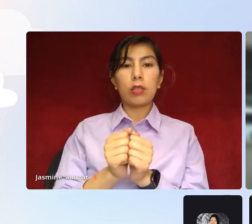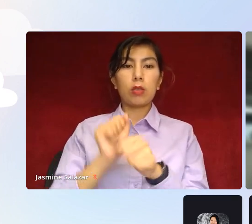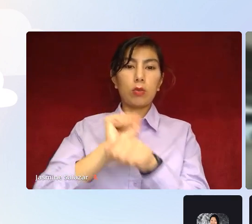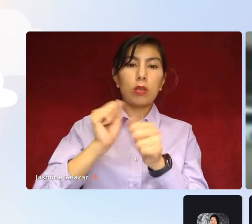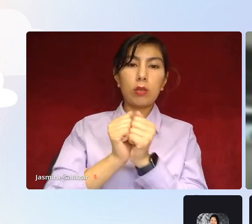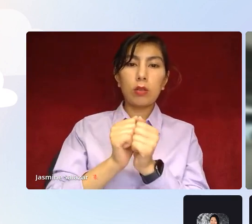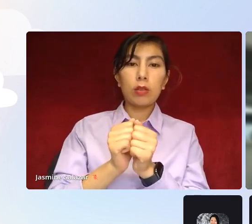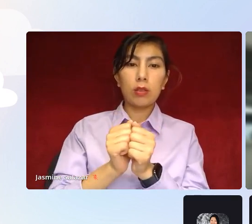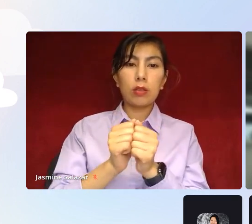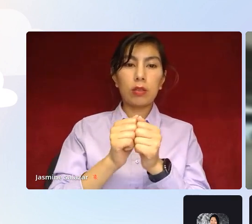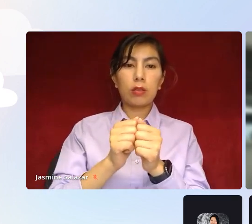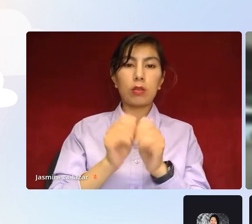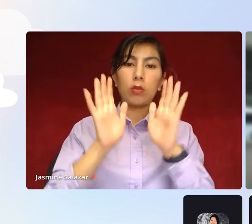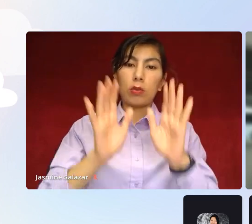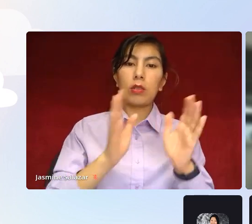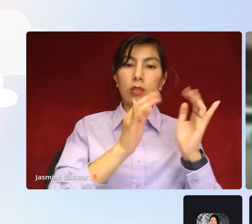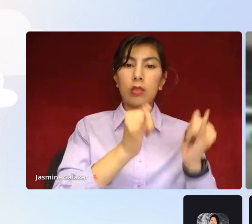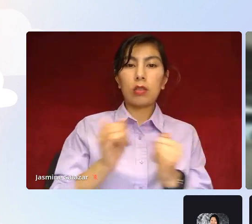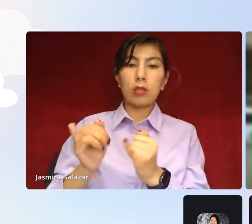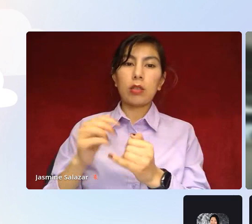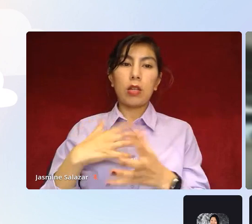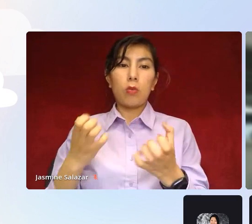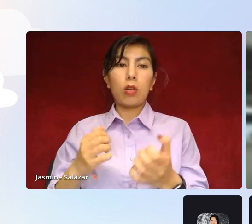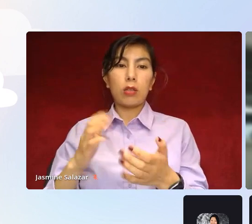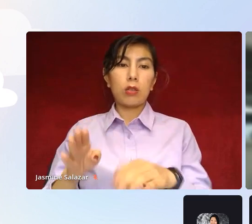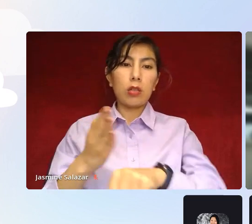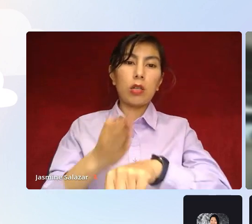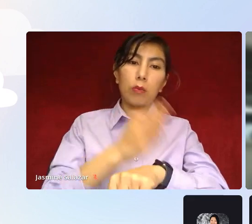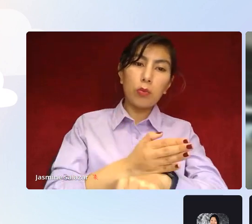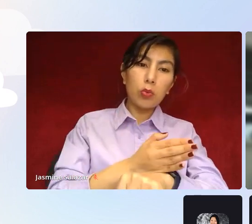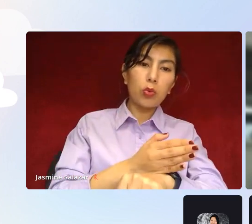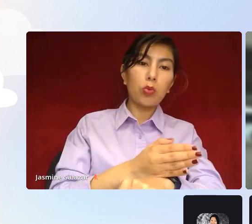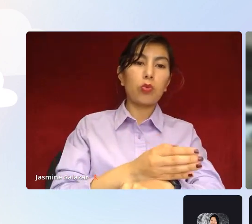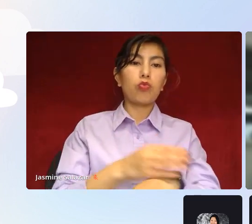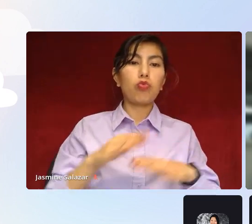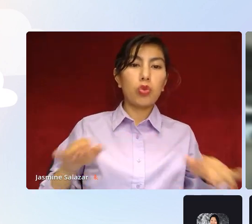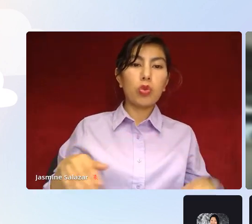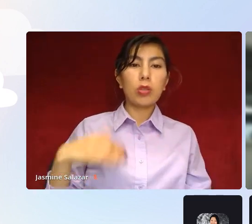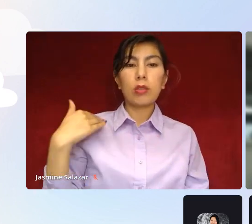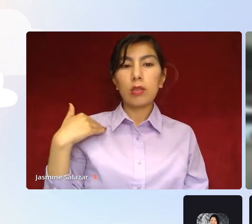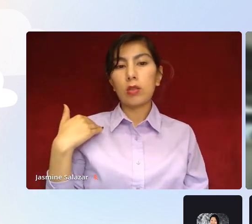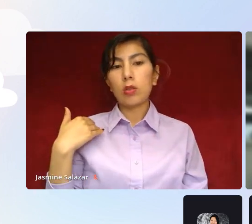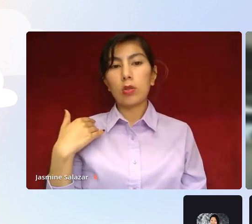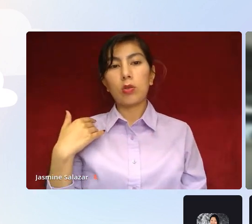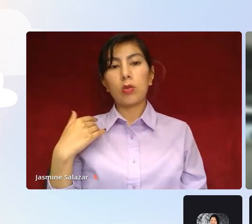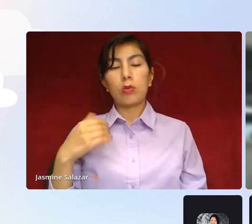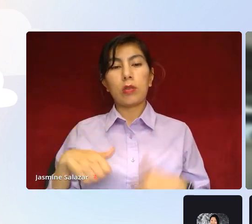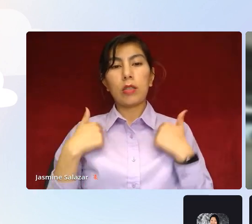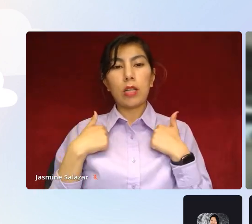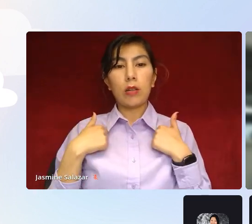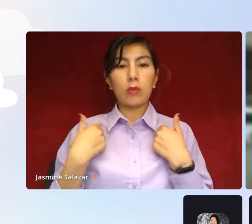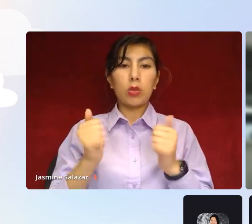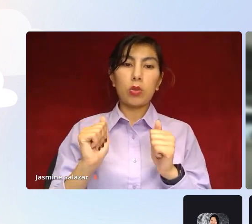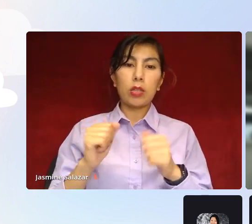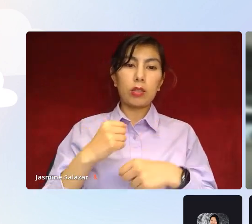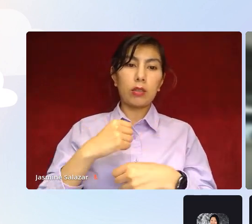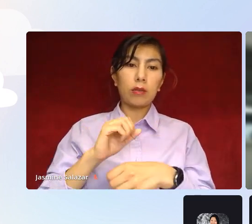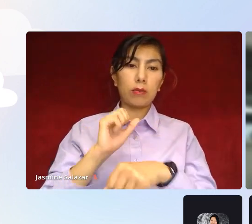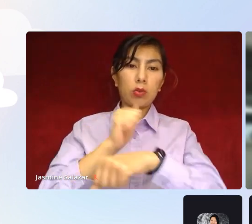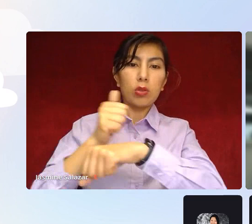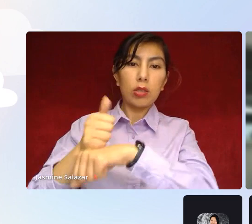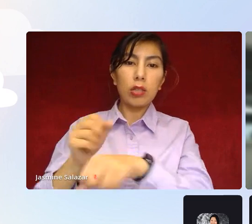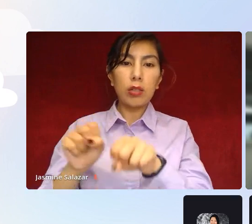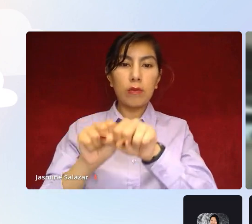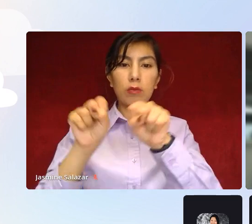committed to improving the lives of children and youth with mental health needs. Together, we strive to create a system of care that is